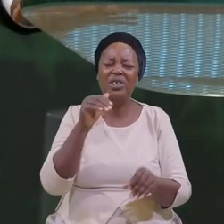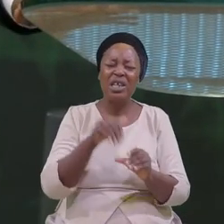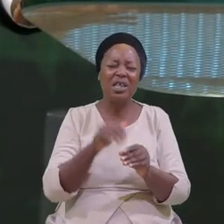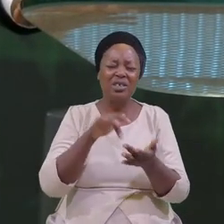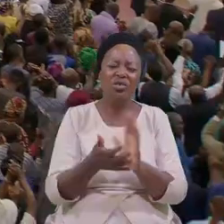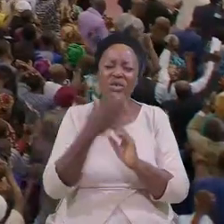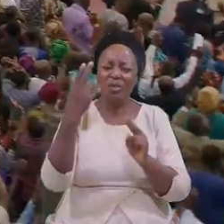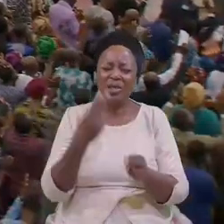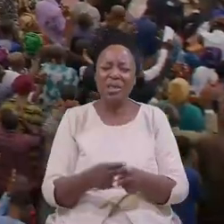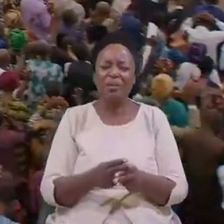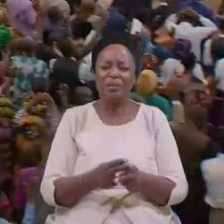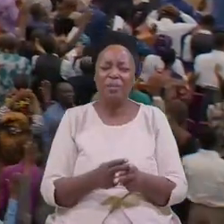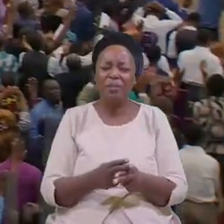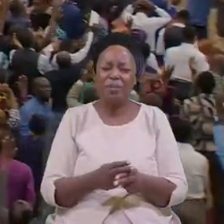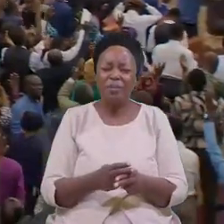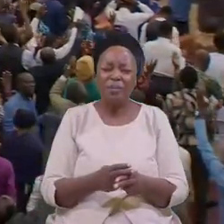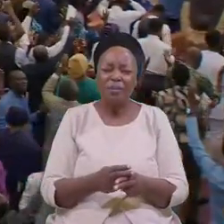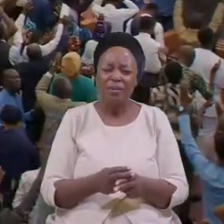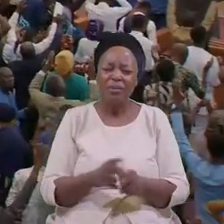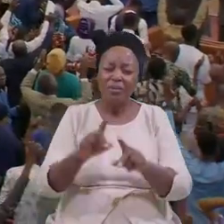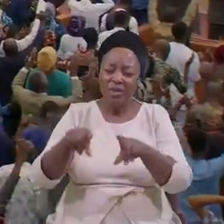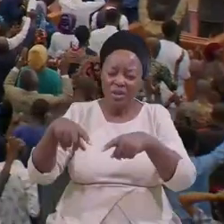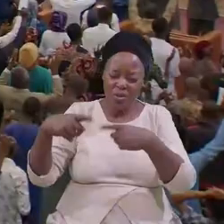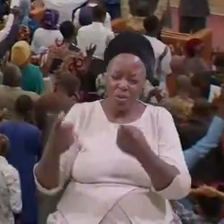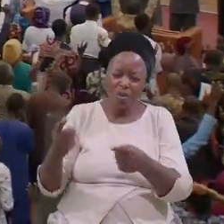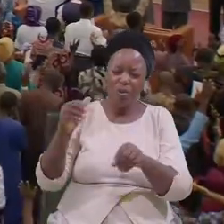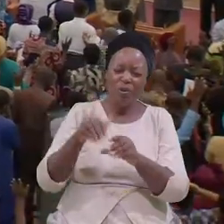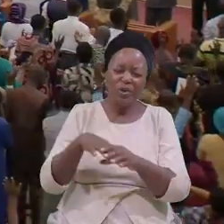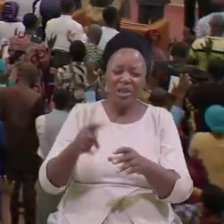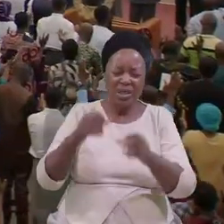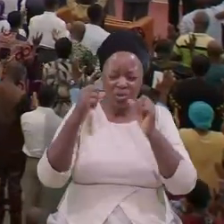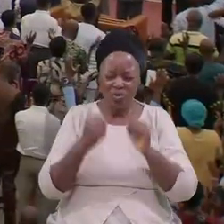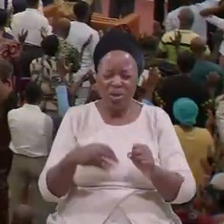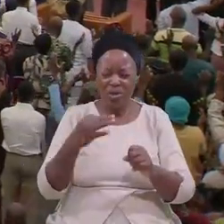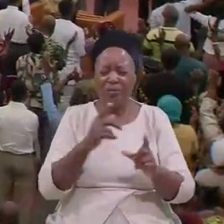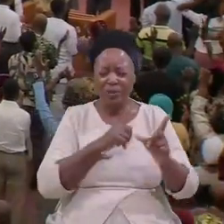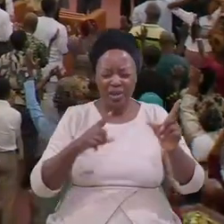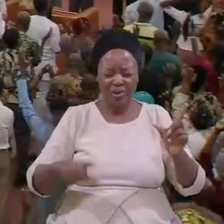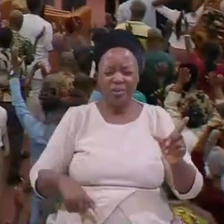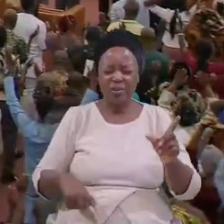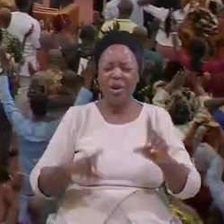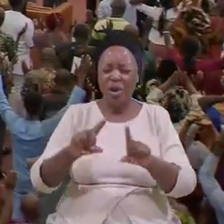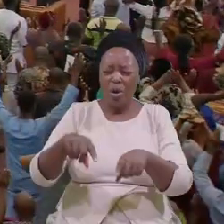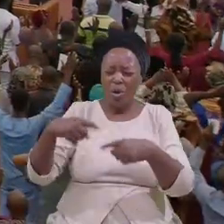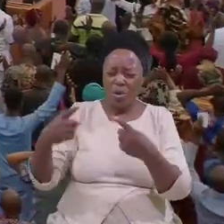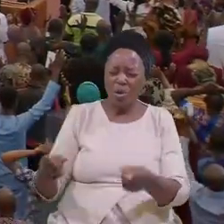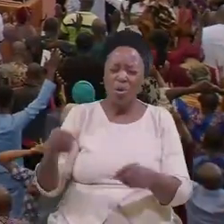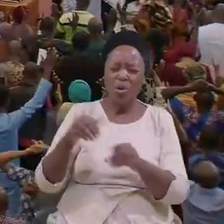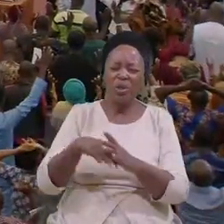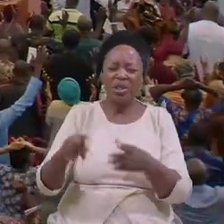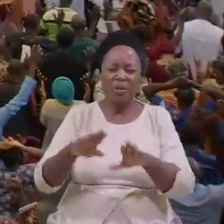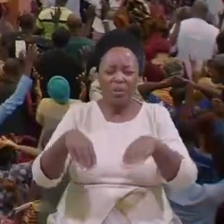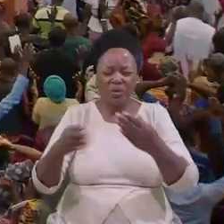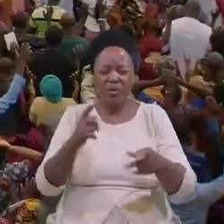Jesus' name. Amen. Go in the strength of the Lord. Go in the